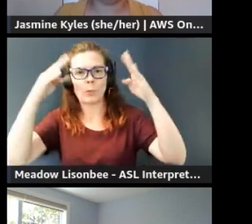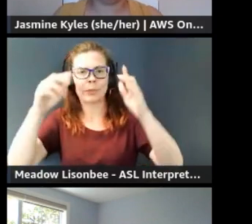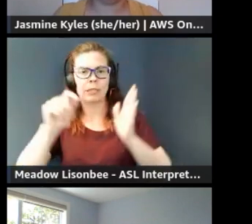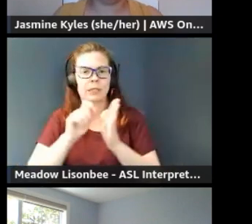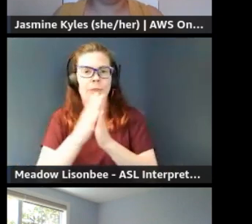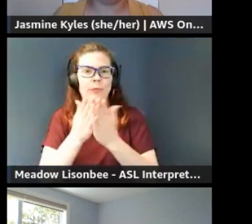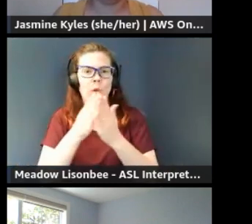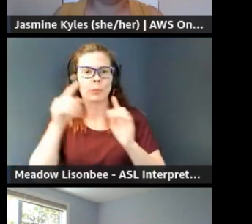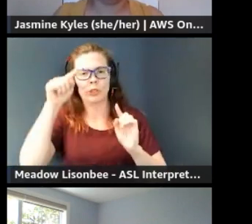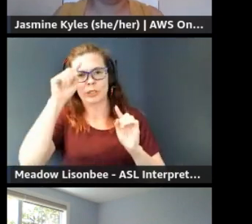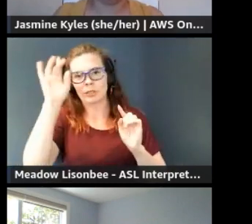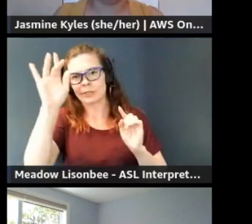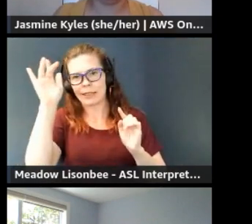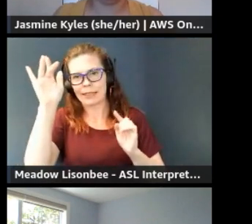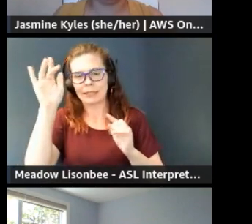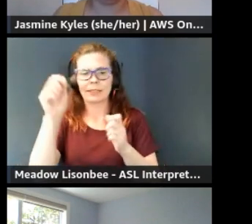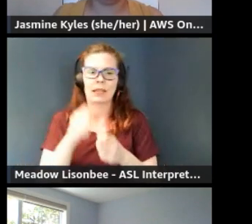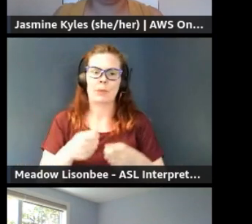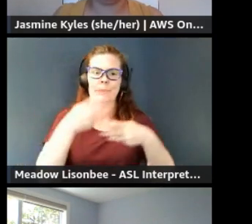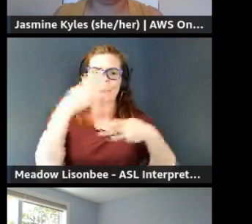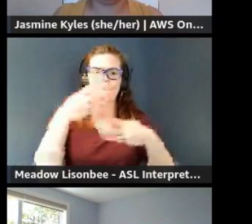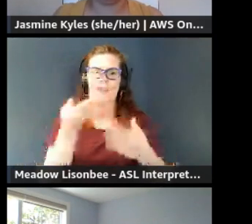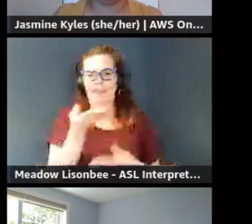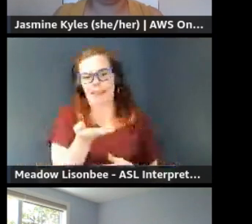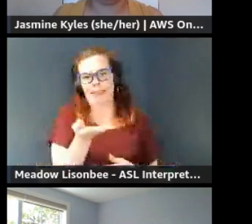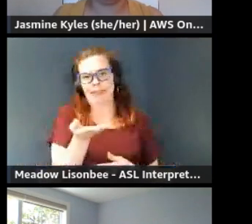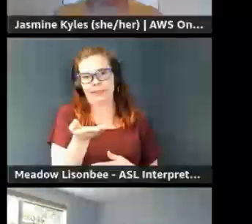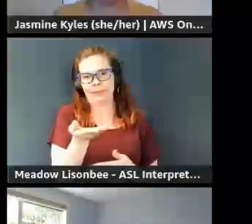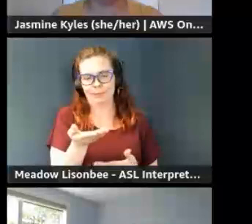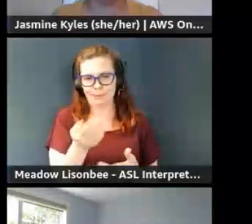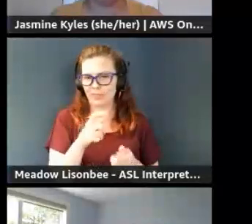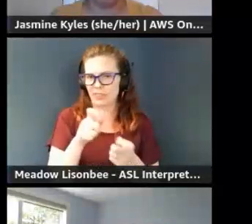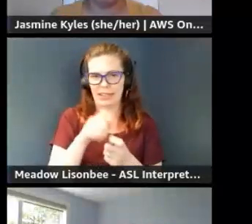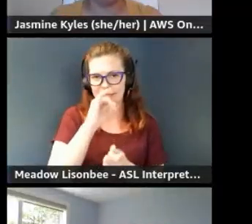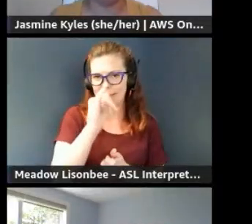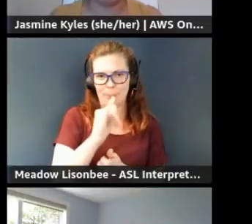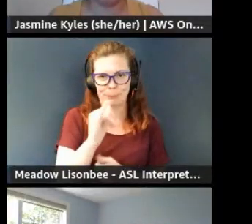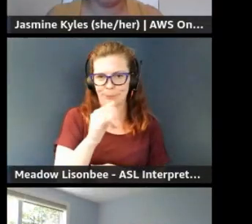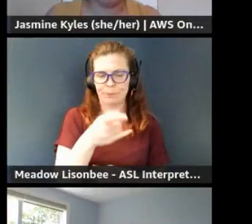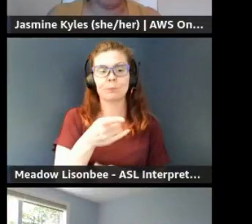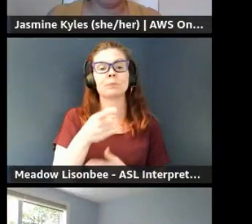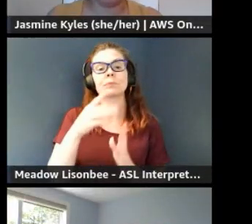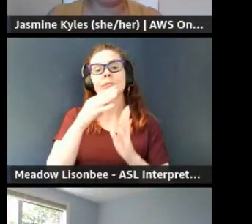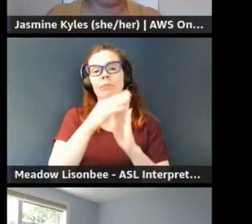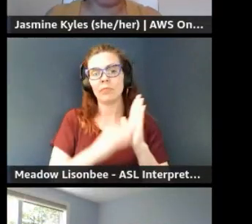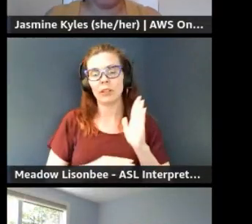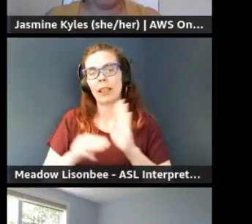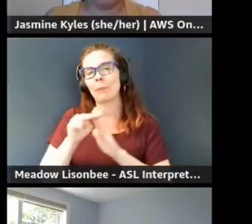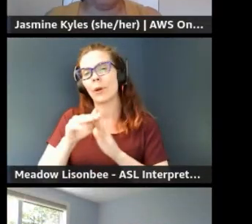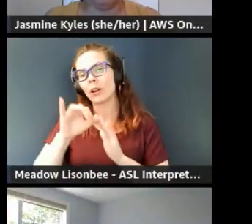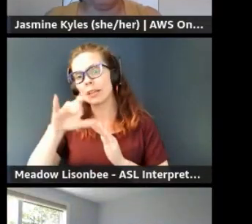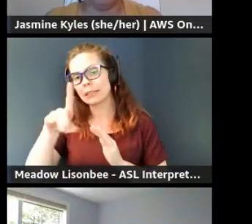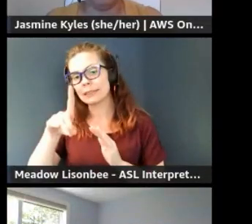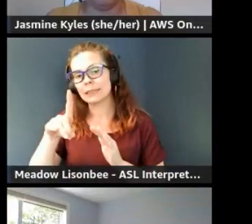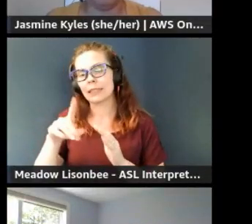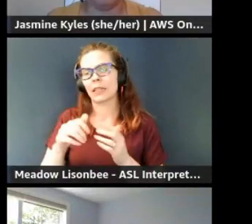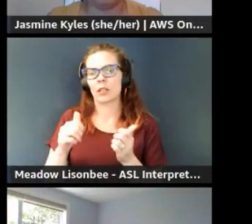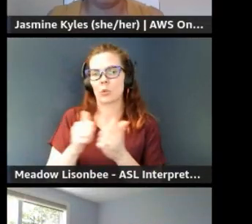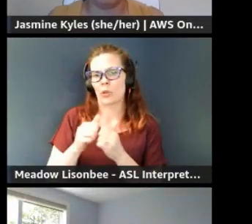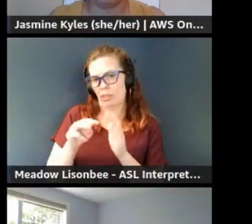click that, that's going to pull up this exact notebook that we have here. It will fill in the model ID with